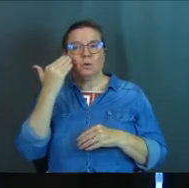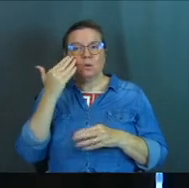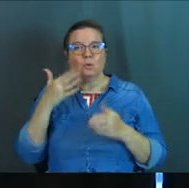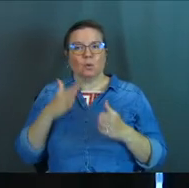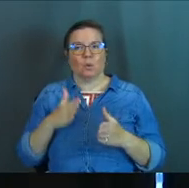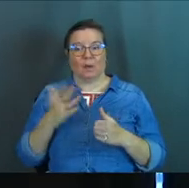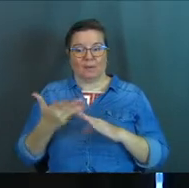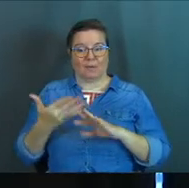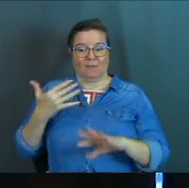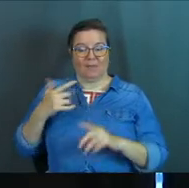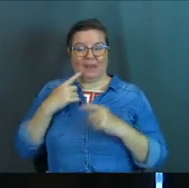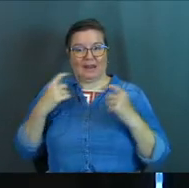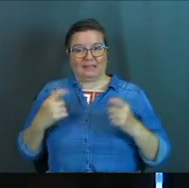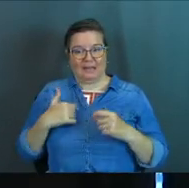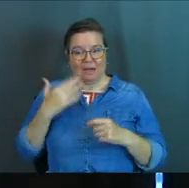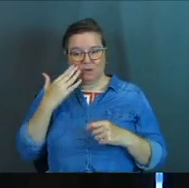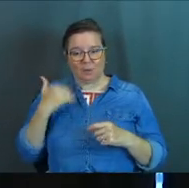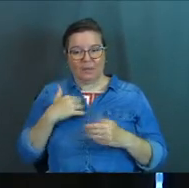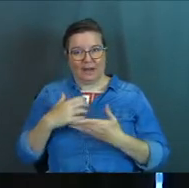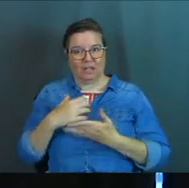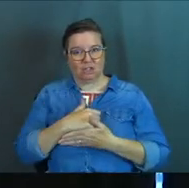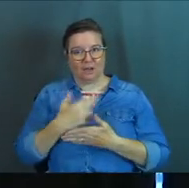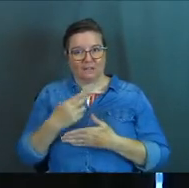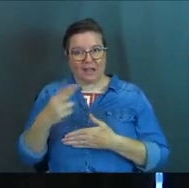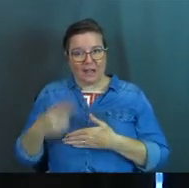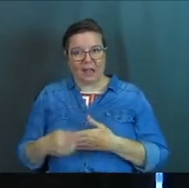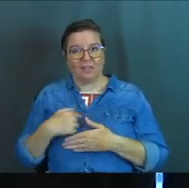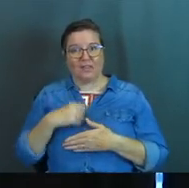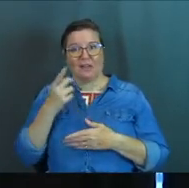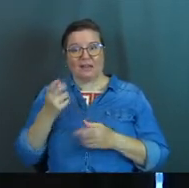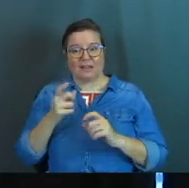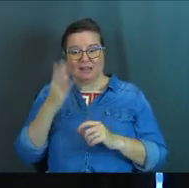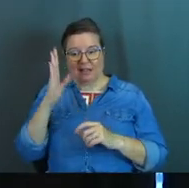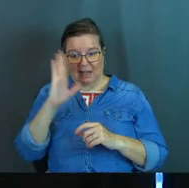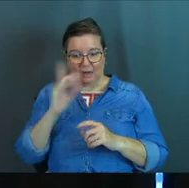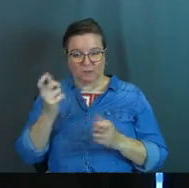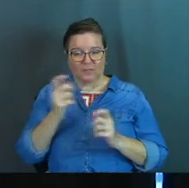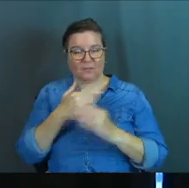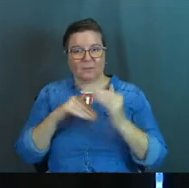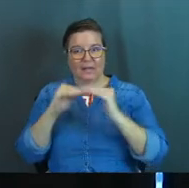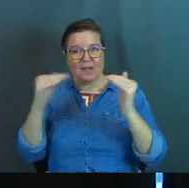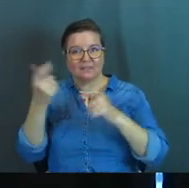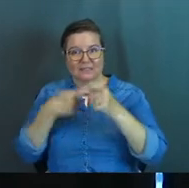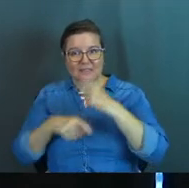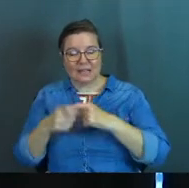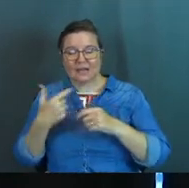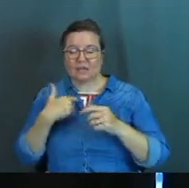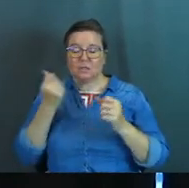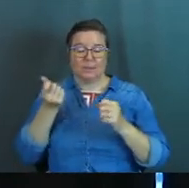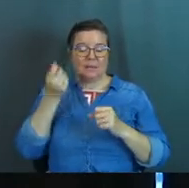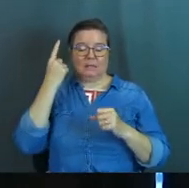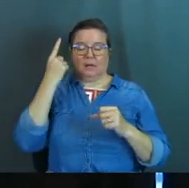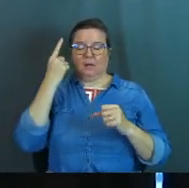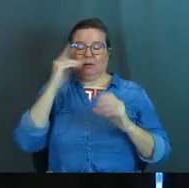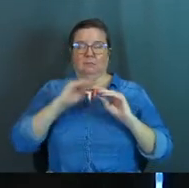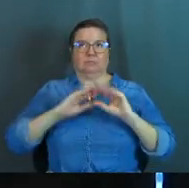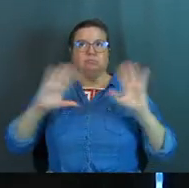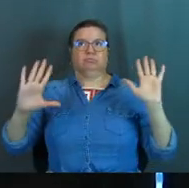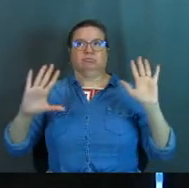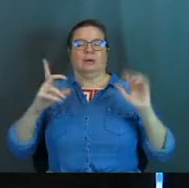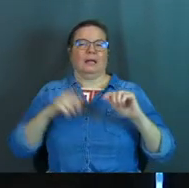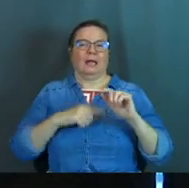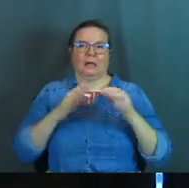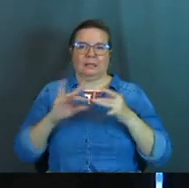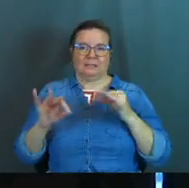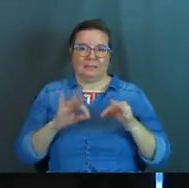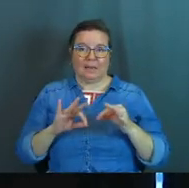knew the way that I had sinned, and I knew that I deserved hell, and that God was giving me heaven instead by his grace. And it all just made sense to me. I can't explain it any other